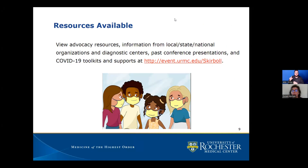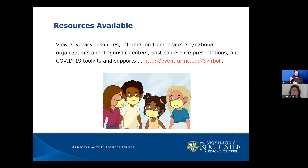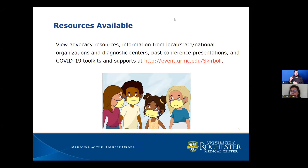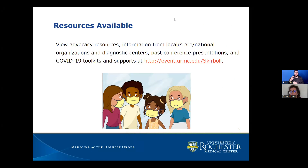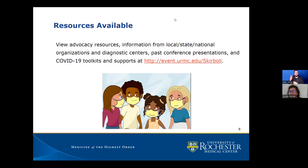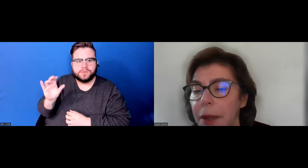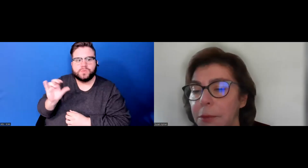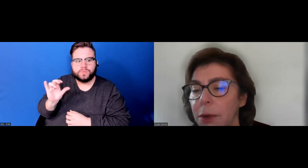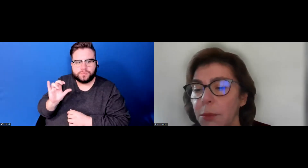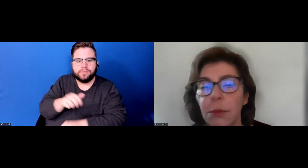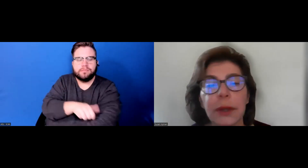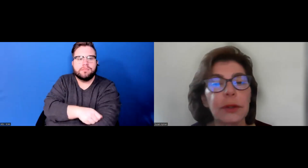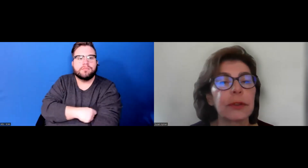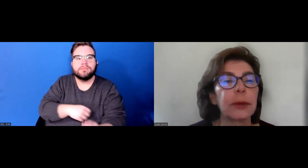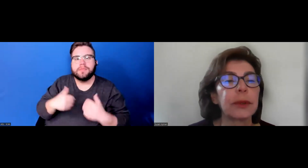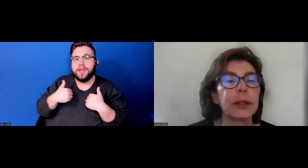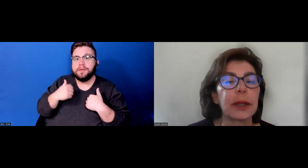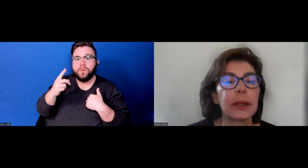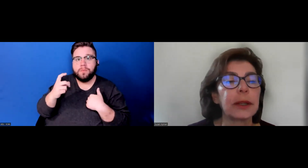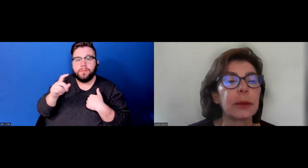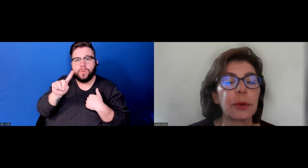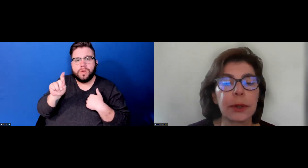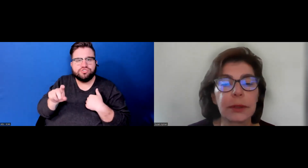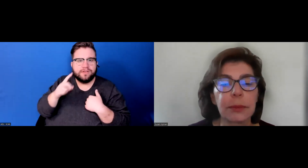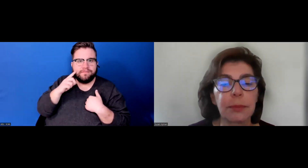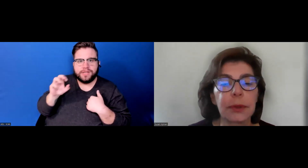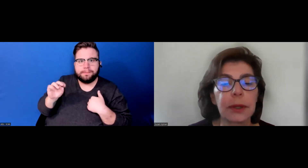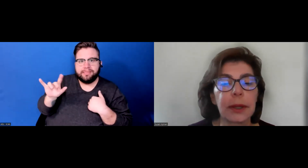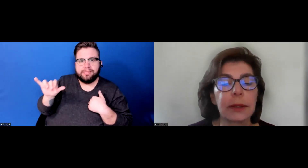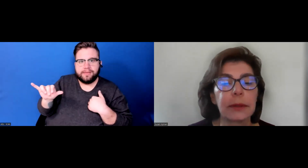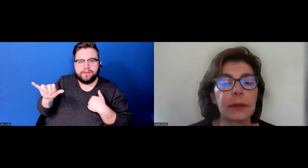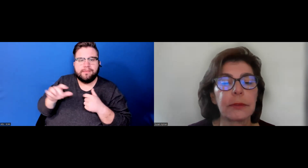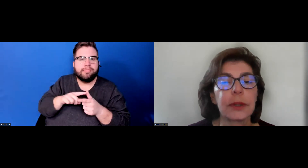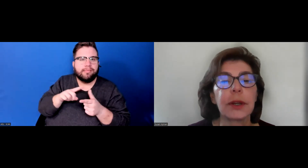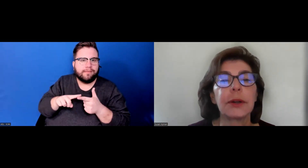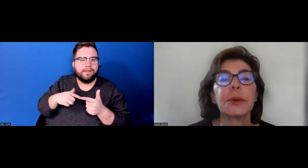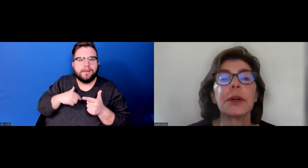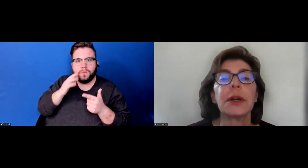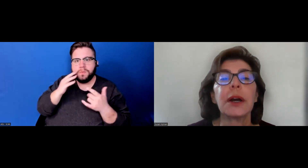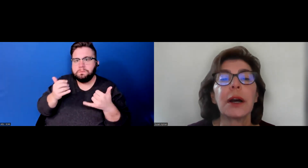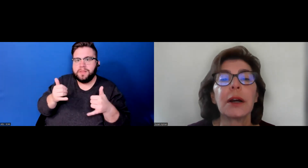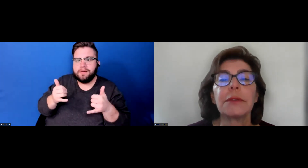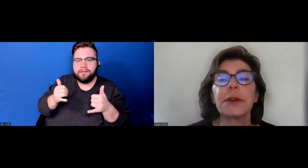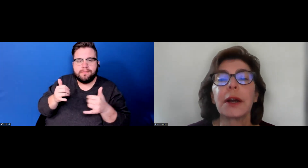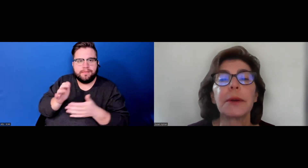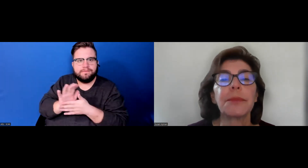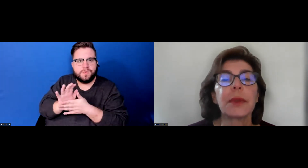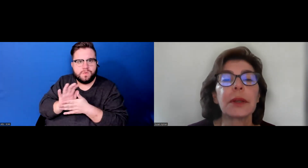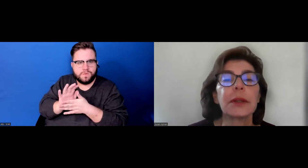I have one more question for Emily, and then I'm going to play the video